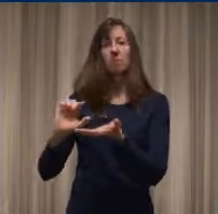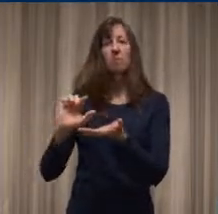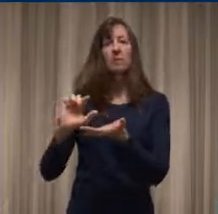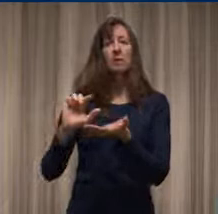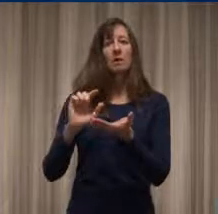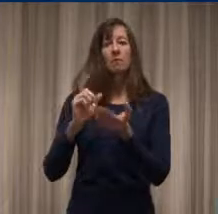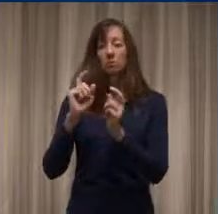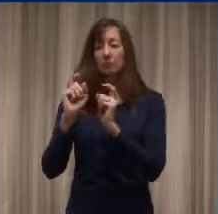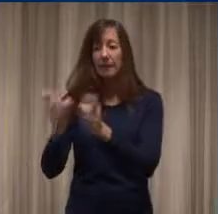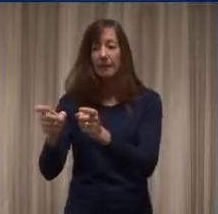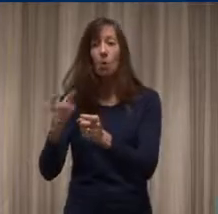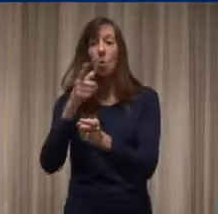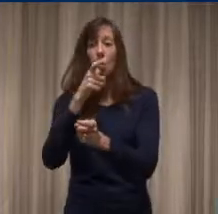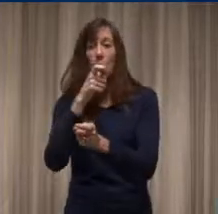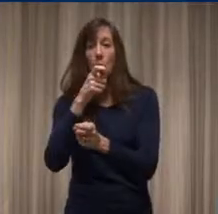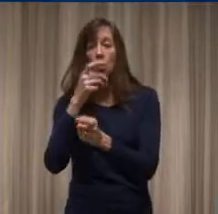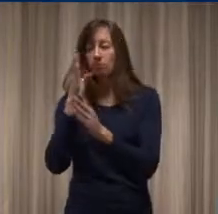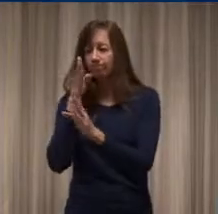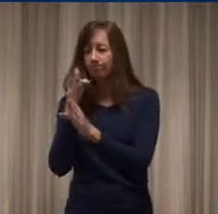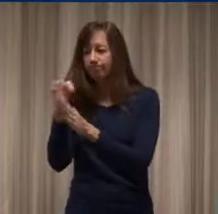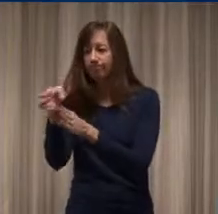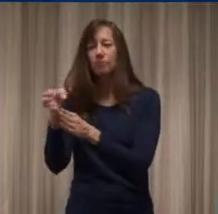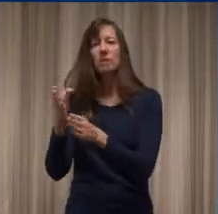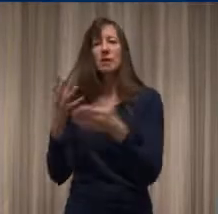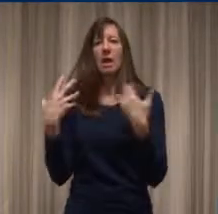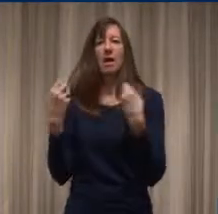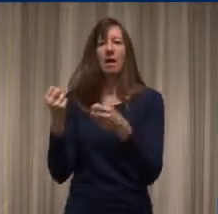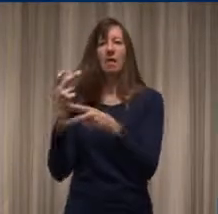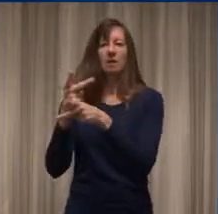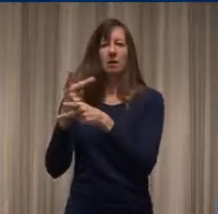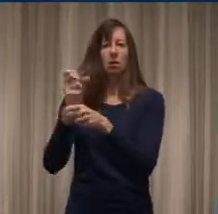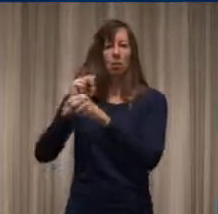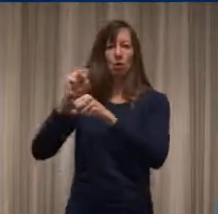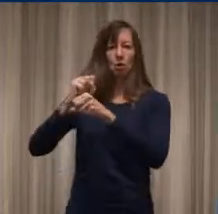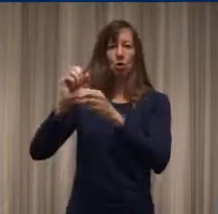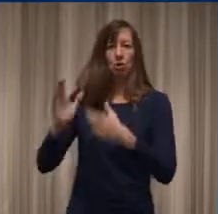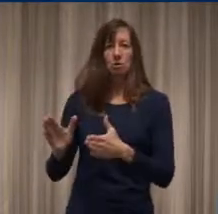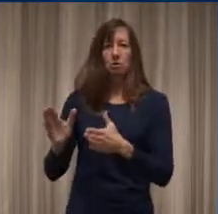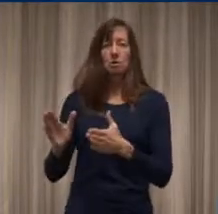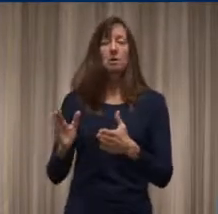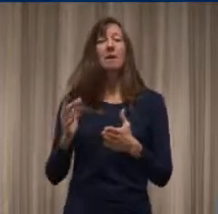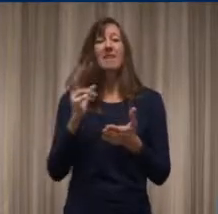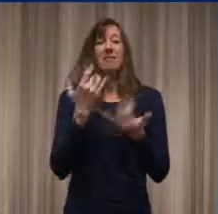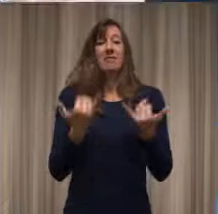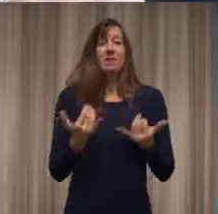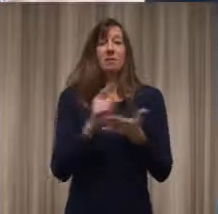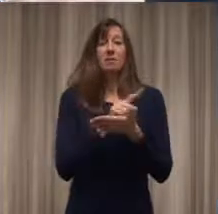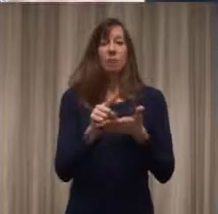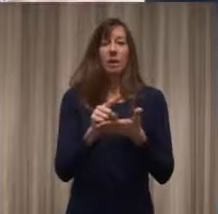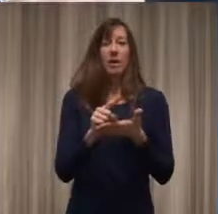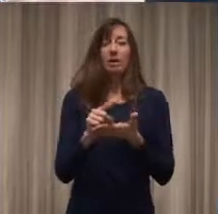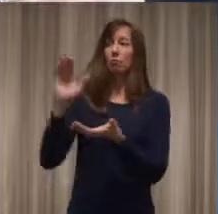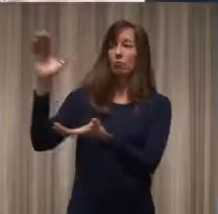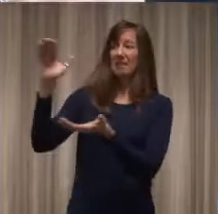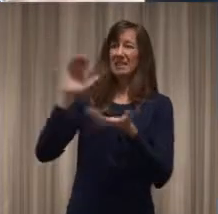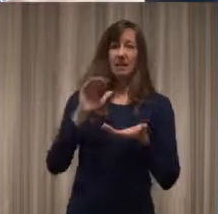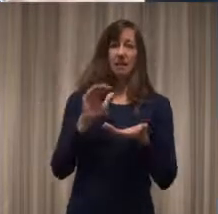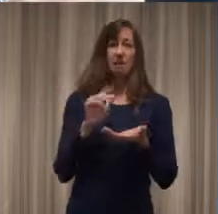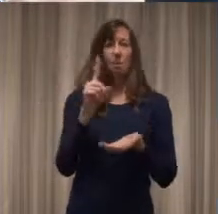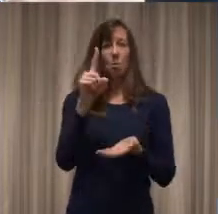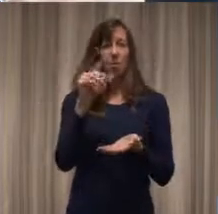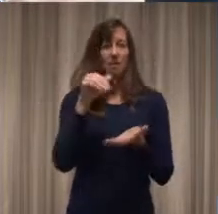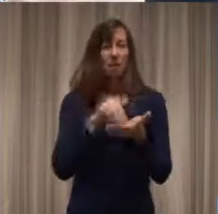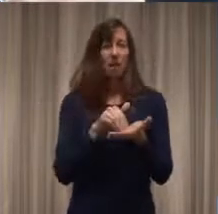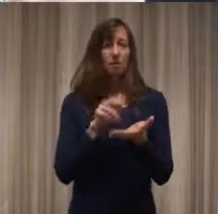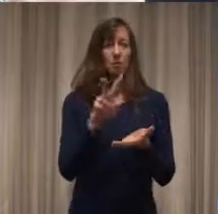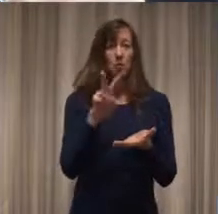healthcare workers. And then this week we received a total of 1,200 vaccines, at least at this point in the week, from